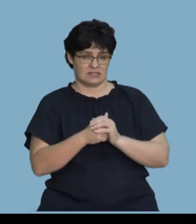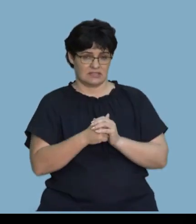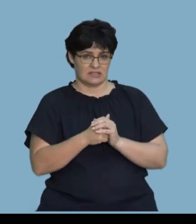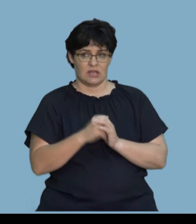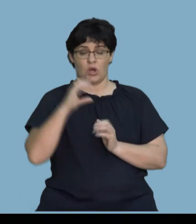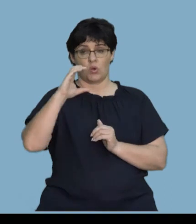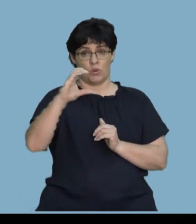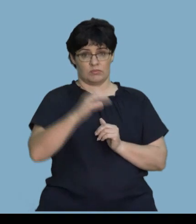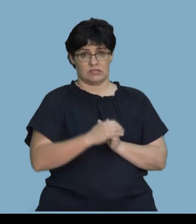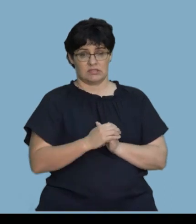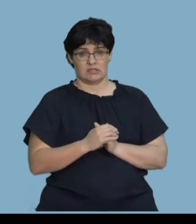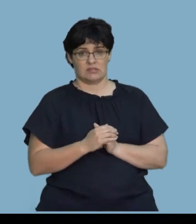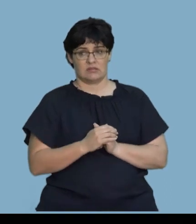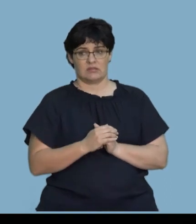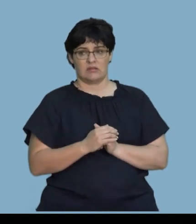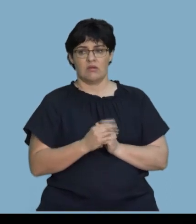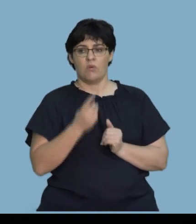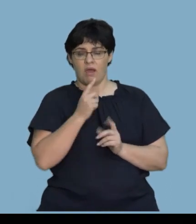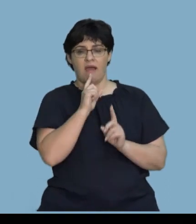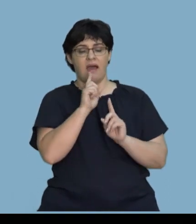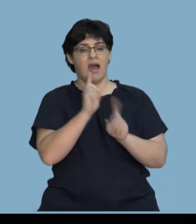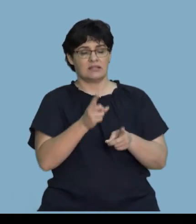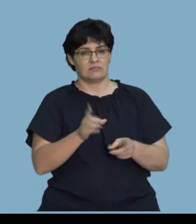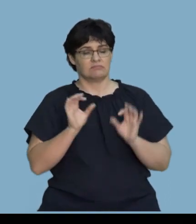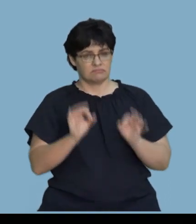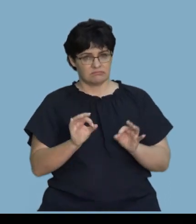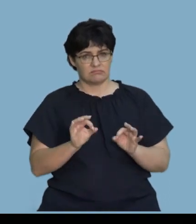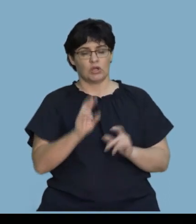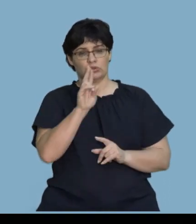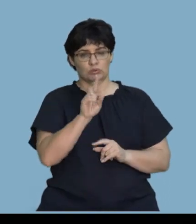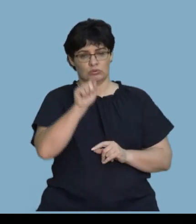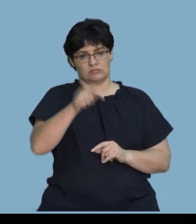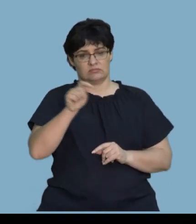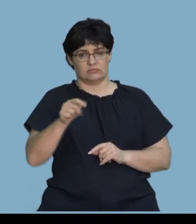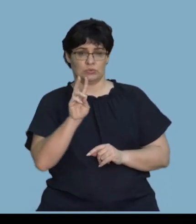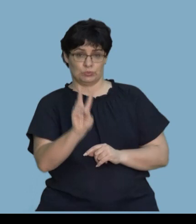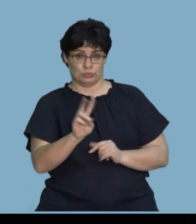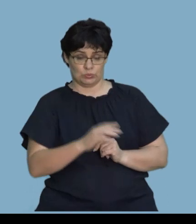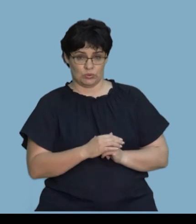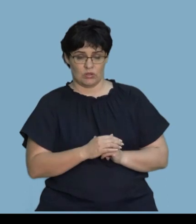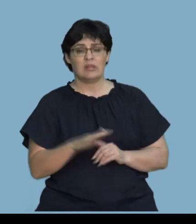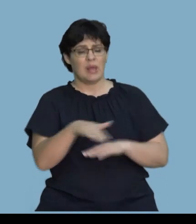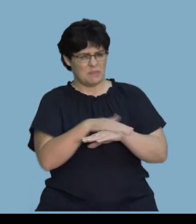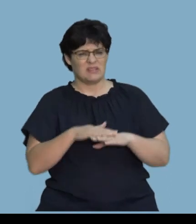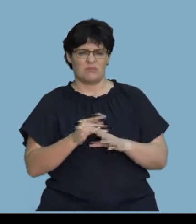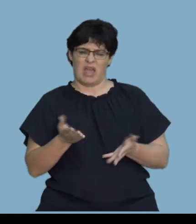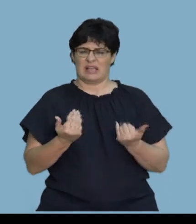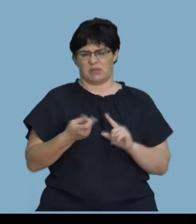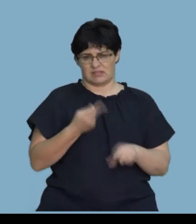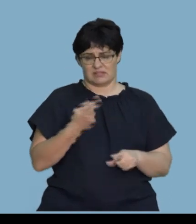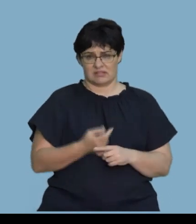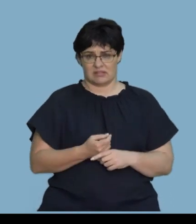we also gave the answer correct to 2 decimal places, which is basically what is expected, unless or otherwise it